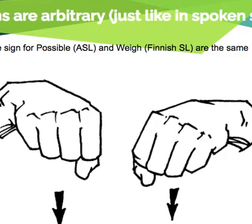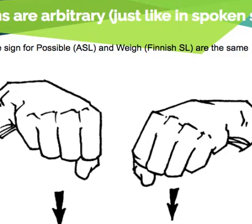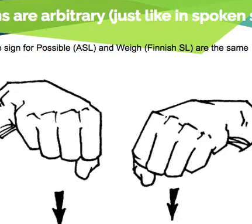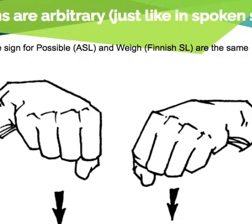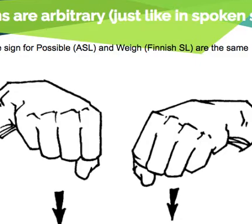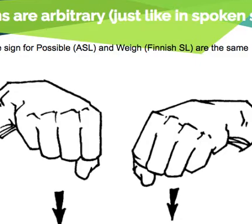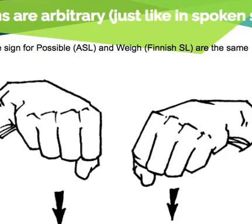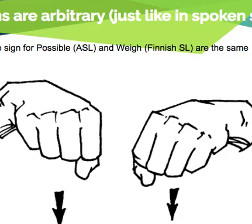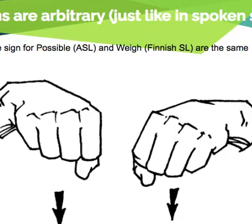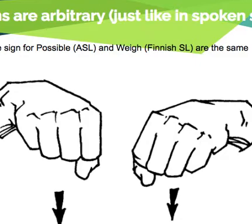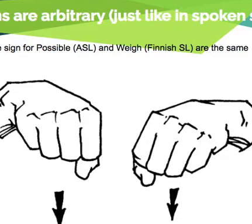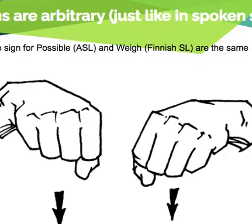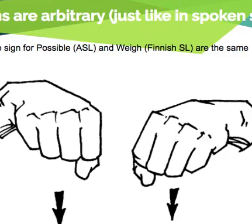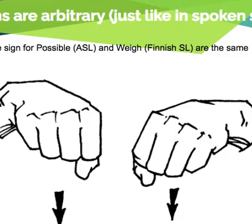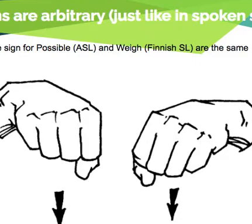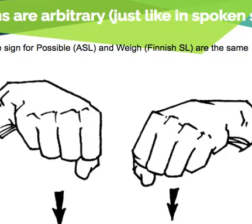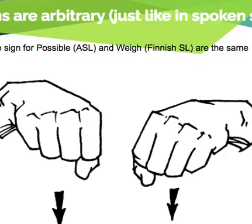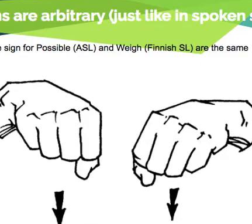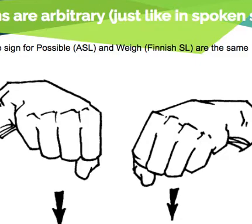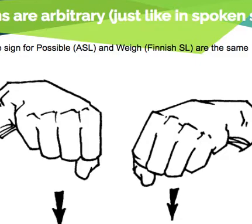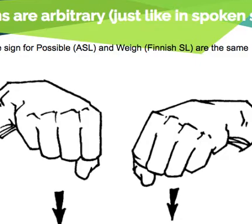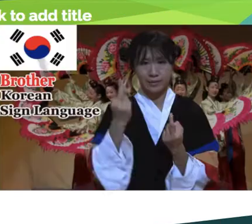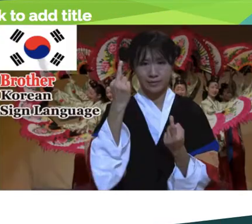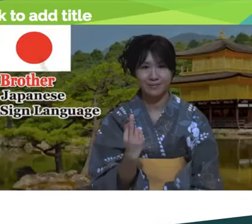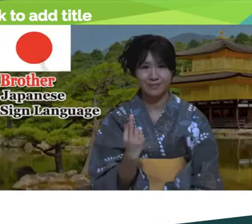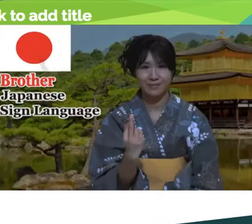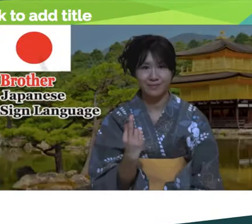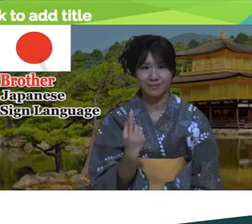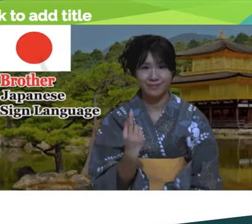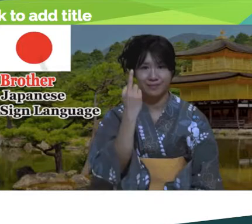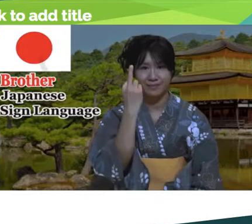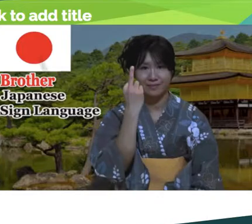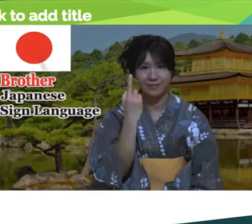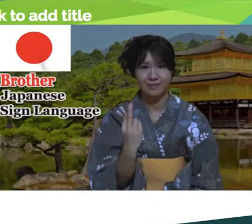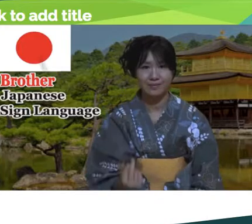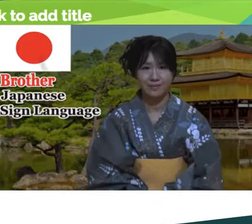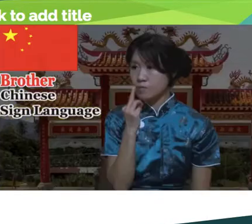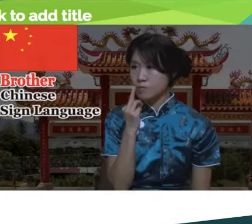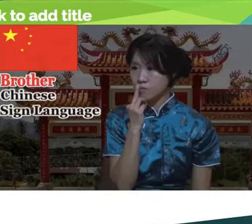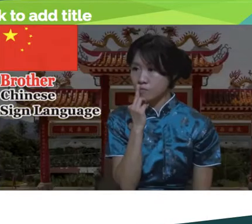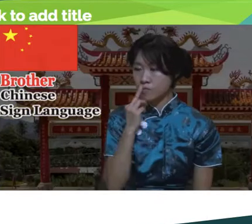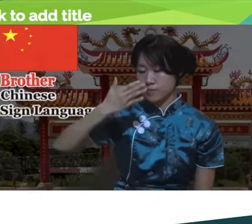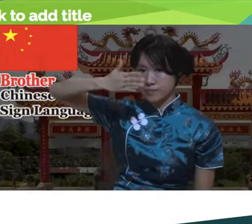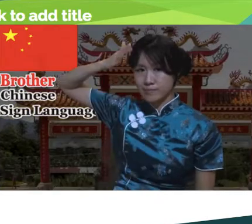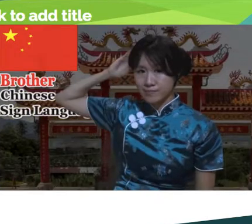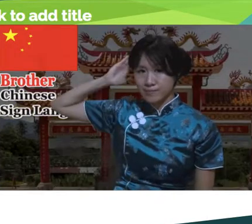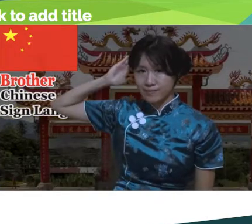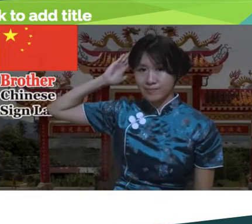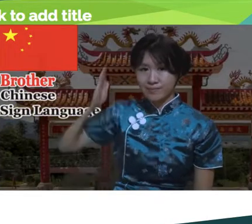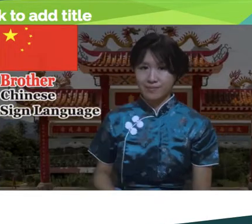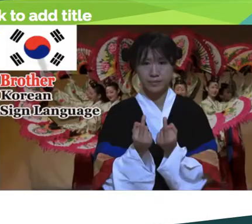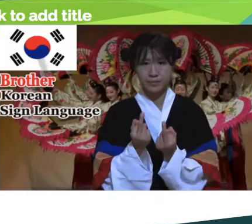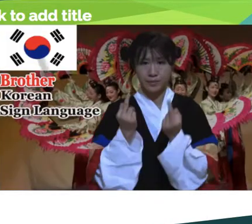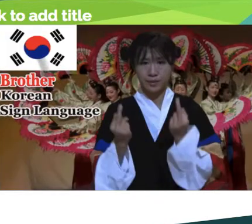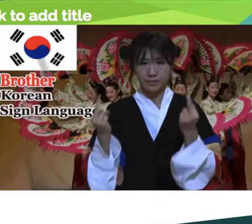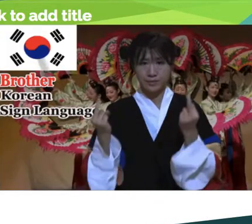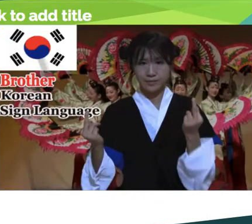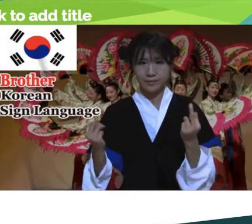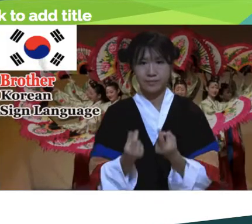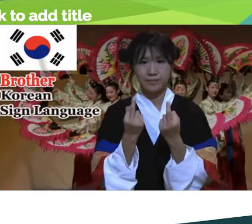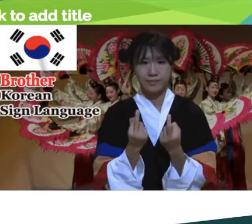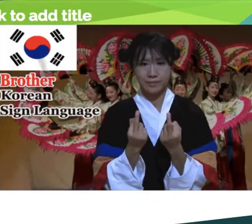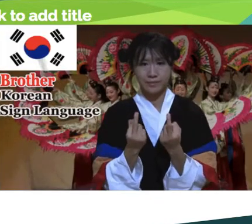sign language so even though it's the same sign it means very different and then here is also a brother in chinese sign language